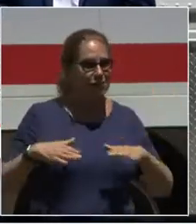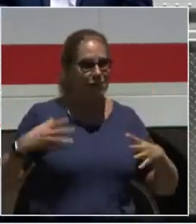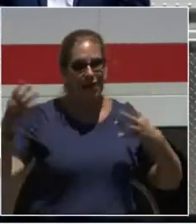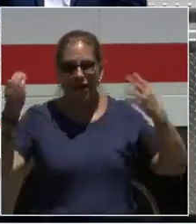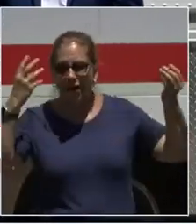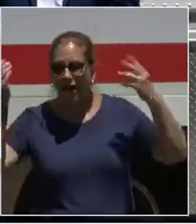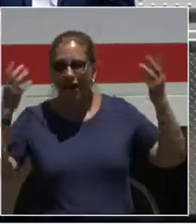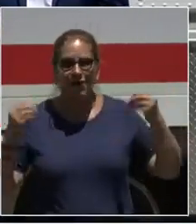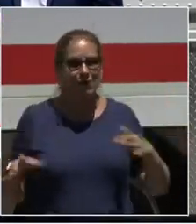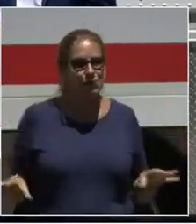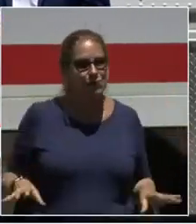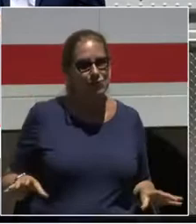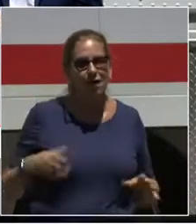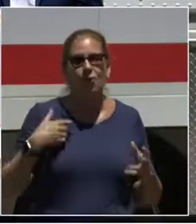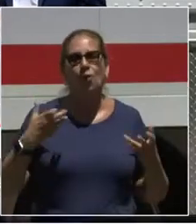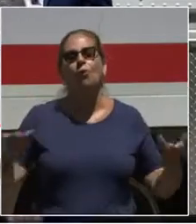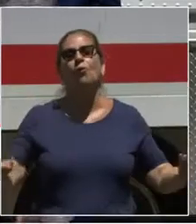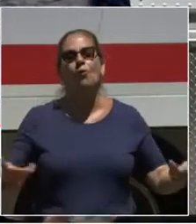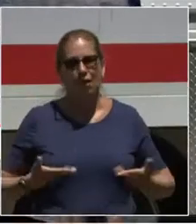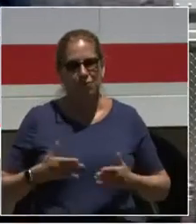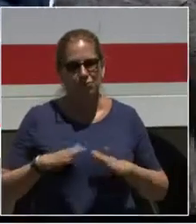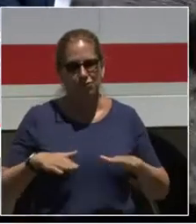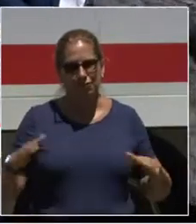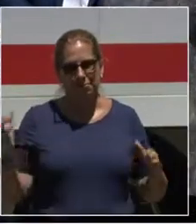school environments. Thank you.